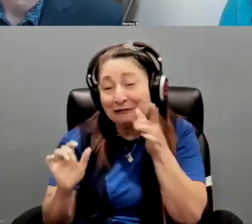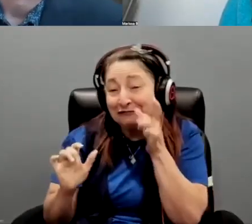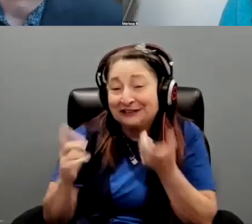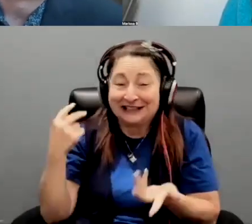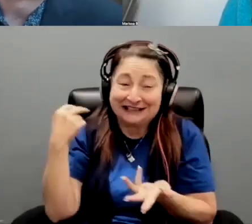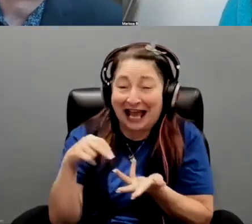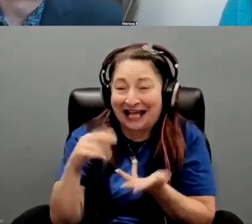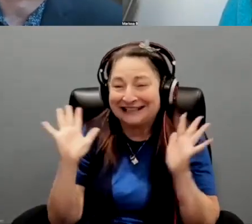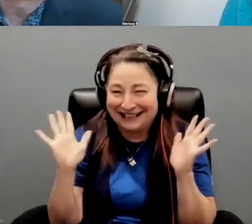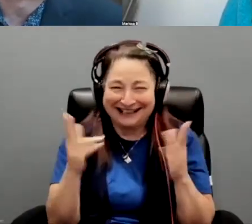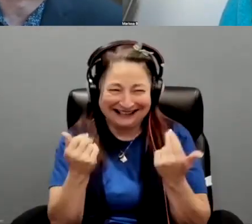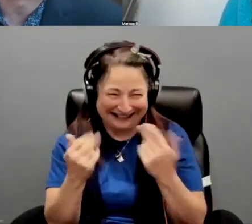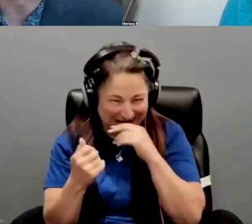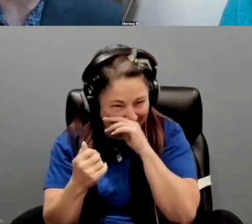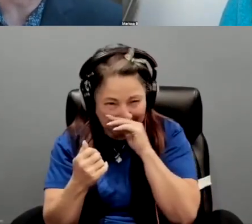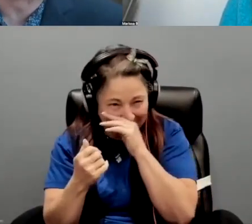dance.